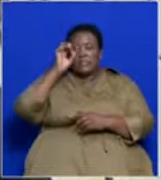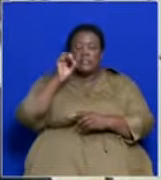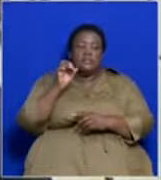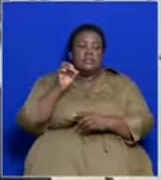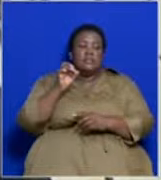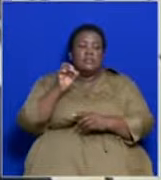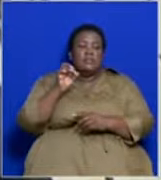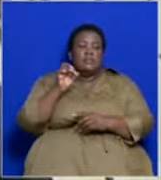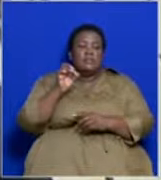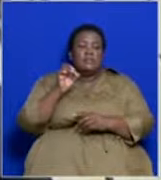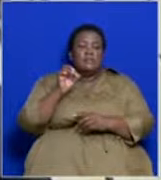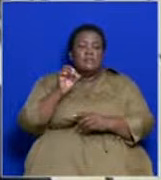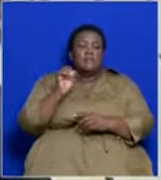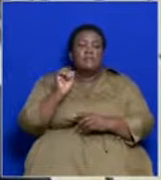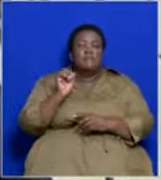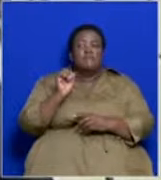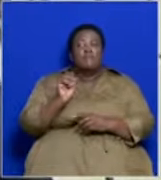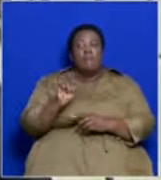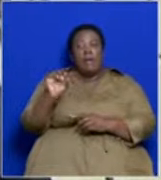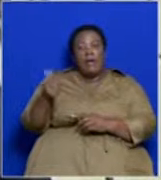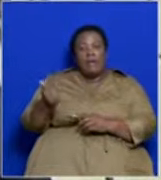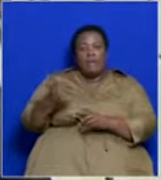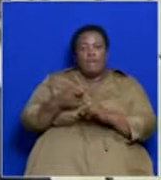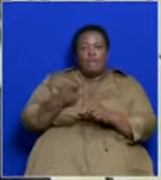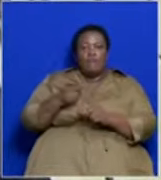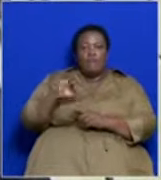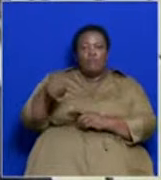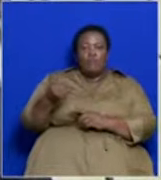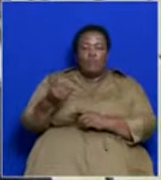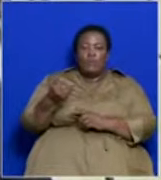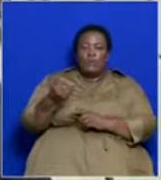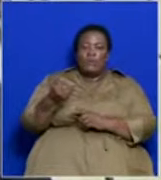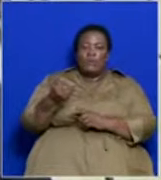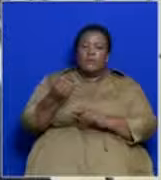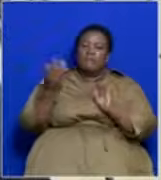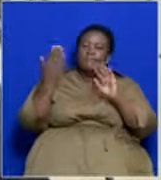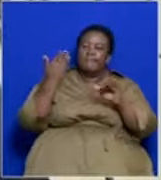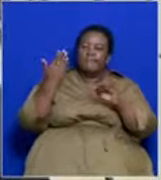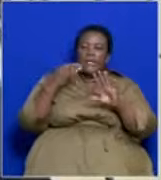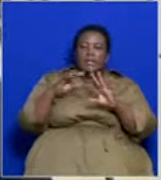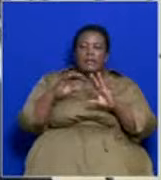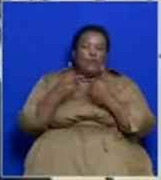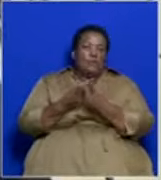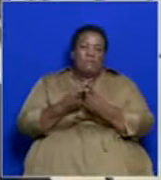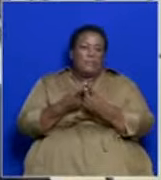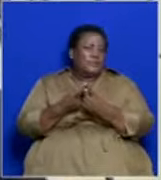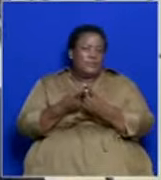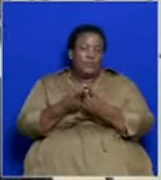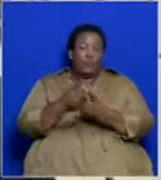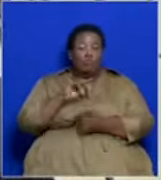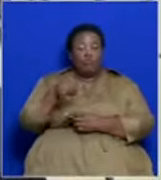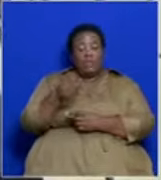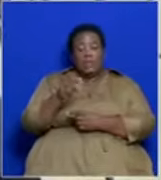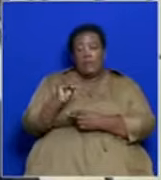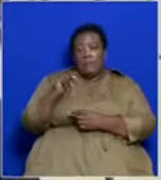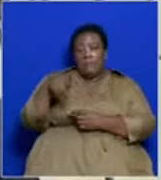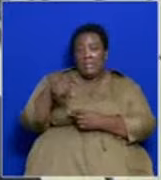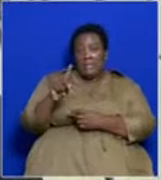the Johannesburg Metropolitan Police Department, JMPD. Neither